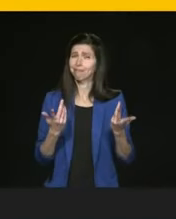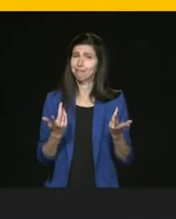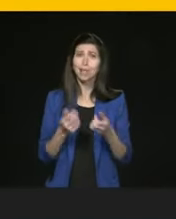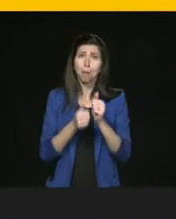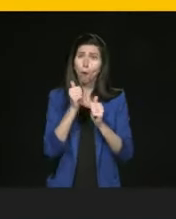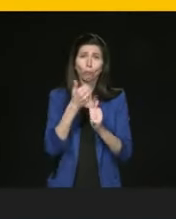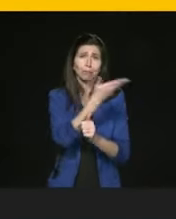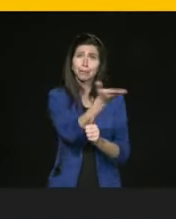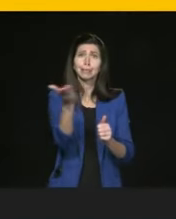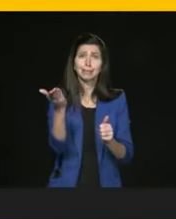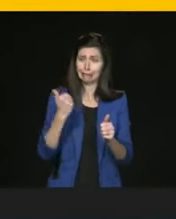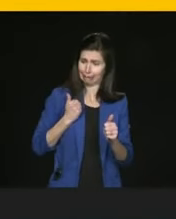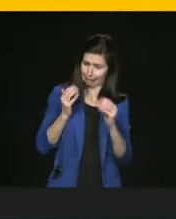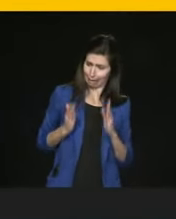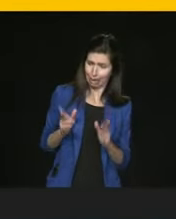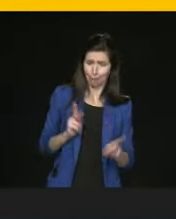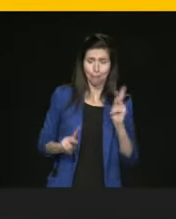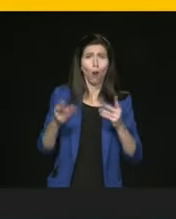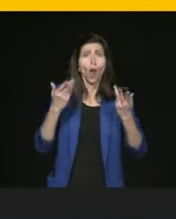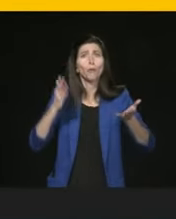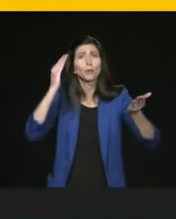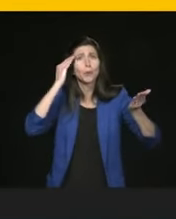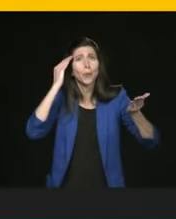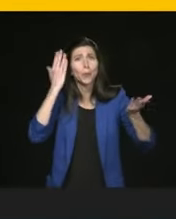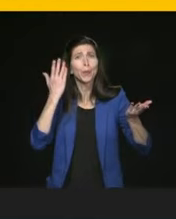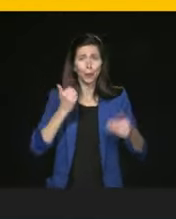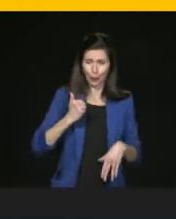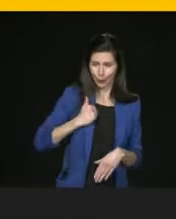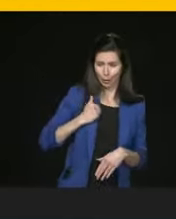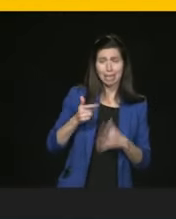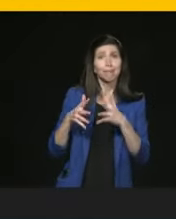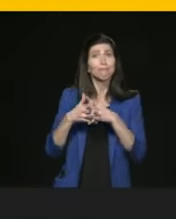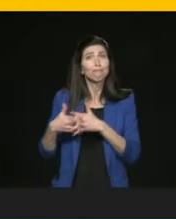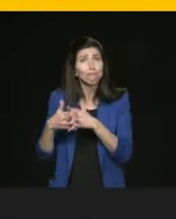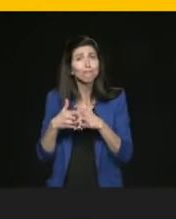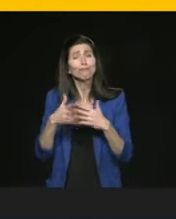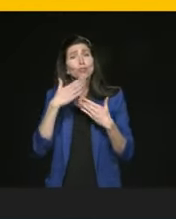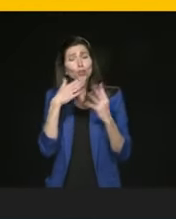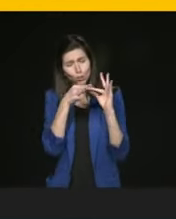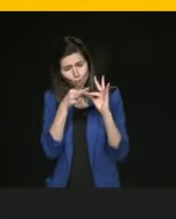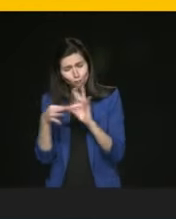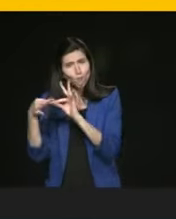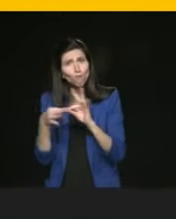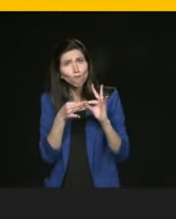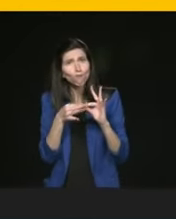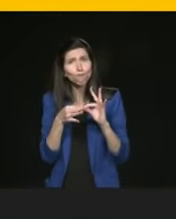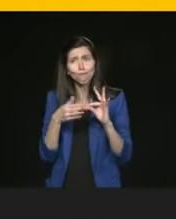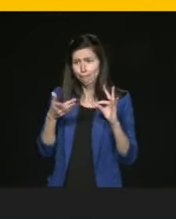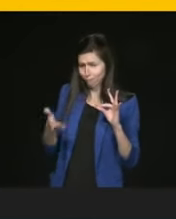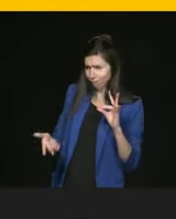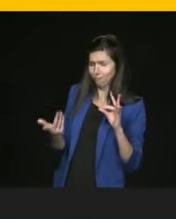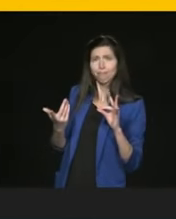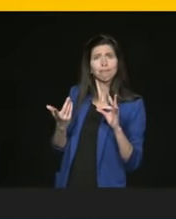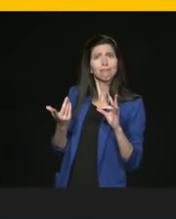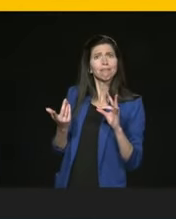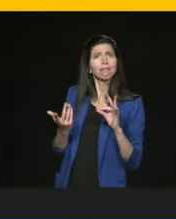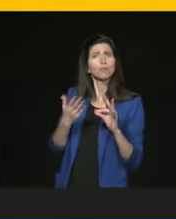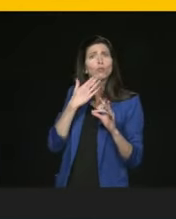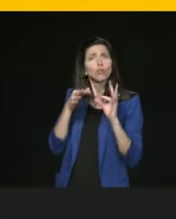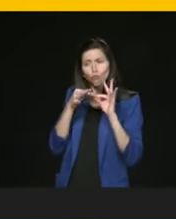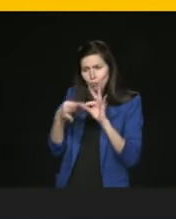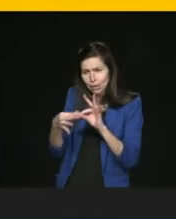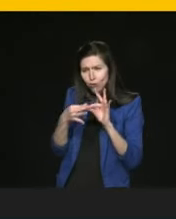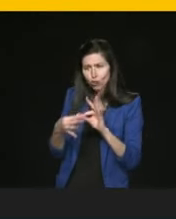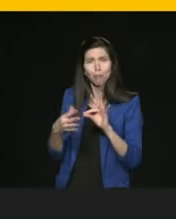with our friend and neighbor is not only important in all contexts, but absolutely essential in the current